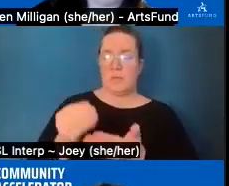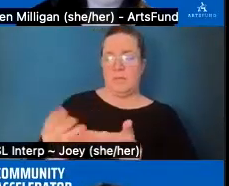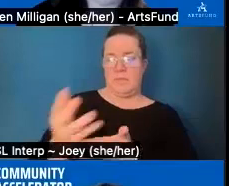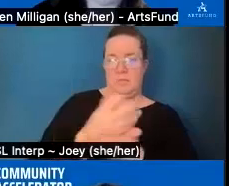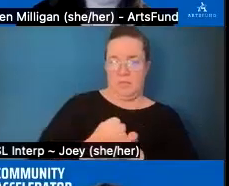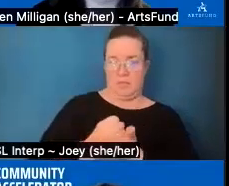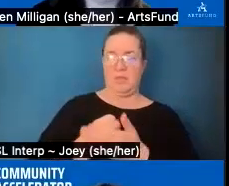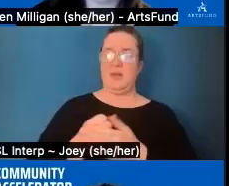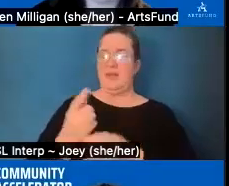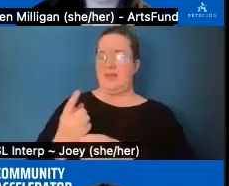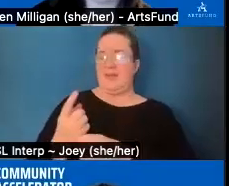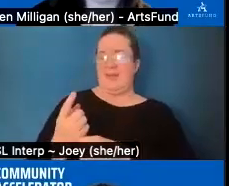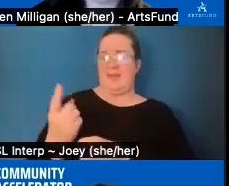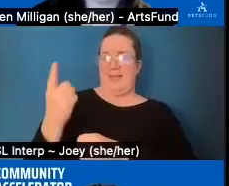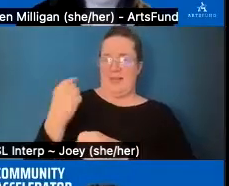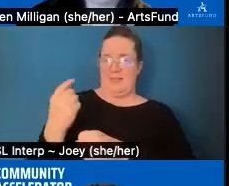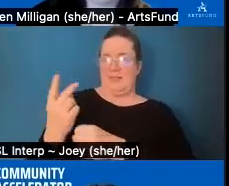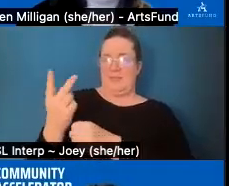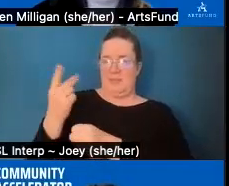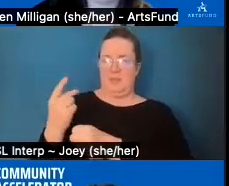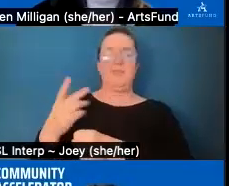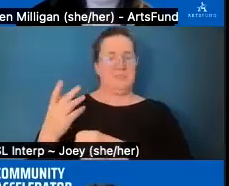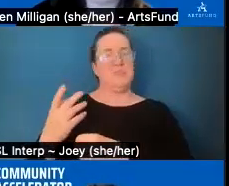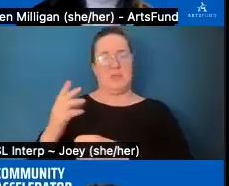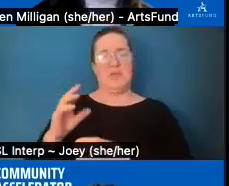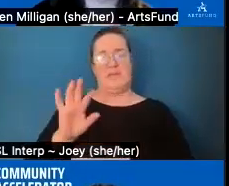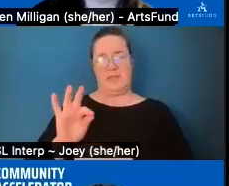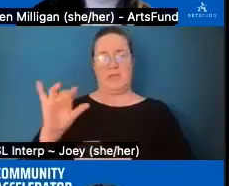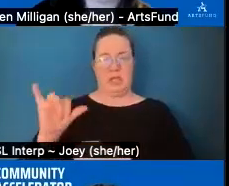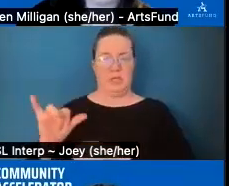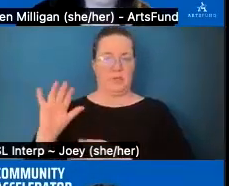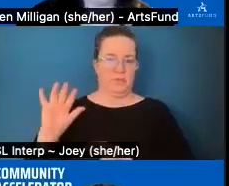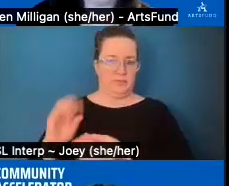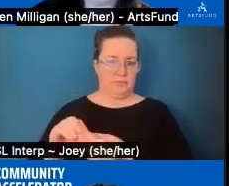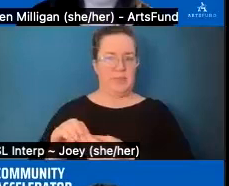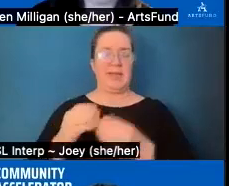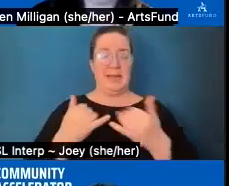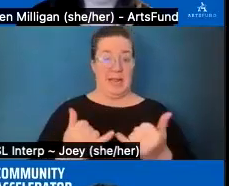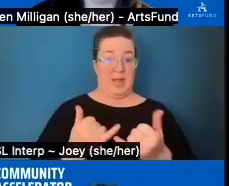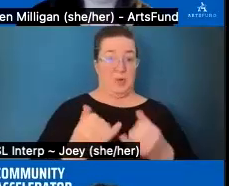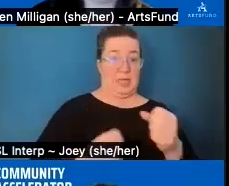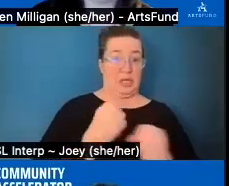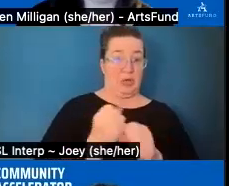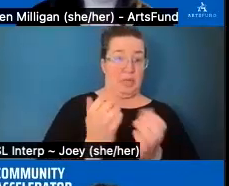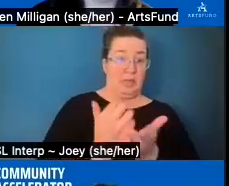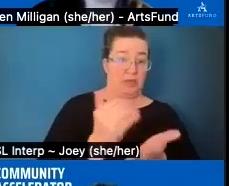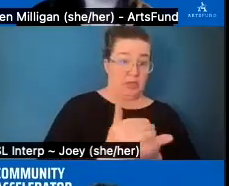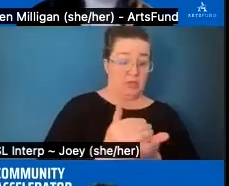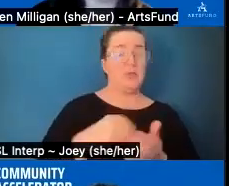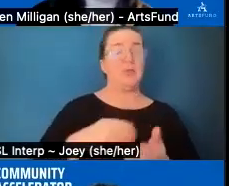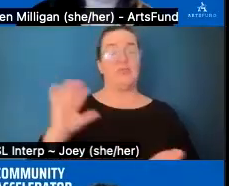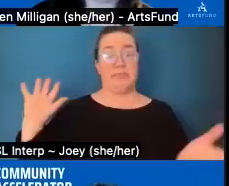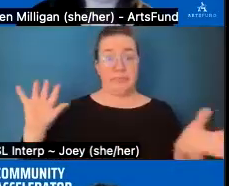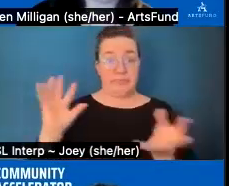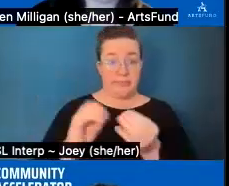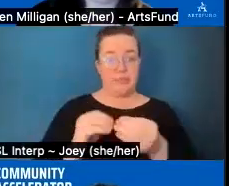fiscal year and dividing that number by 3. Your budget does not have to exceed $25,000 in each of these 3 years, but the